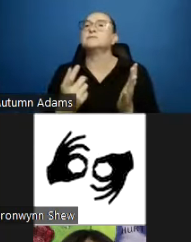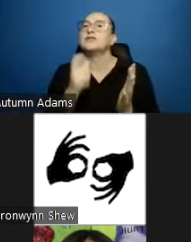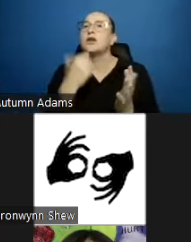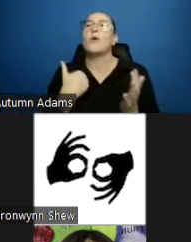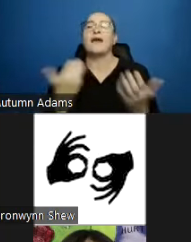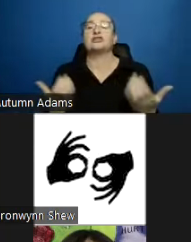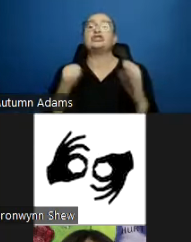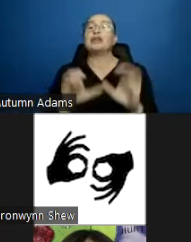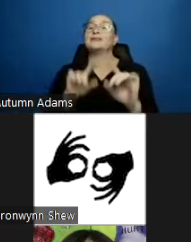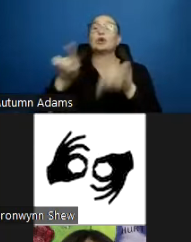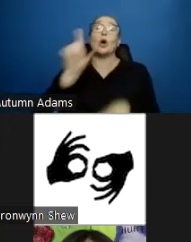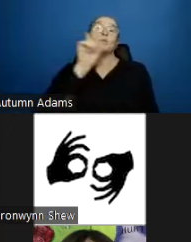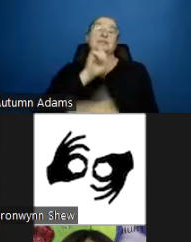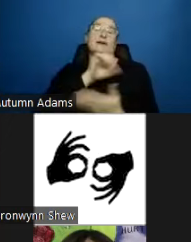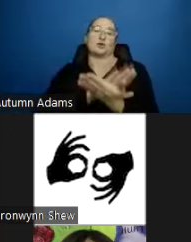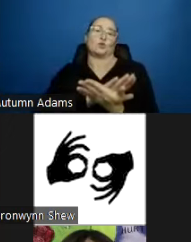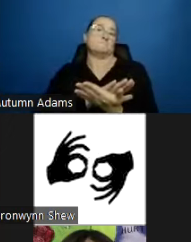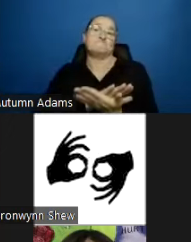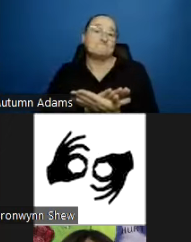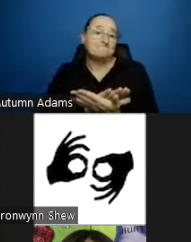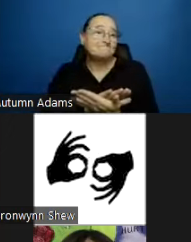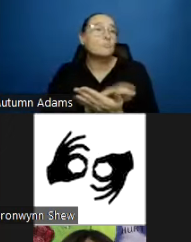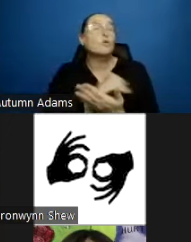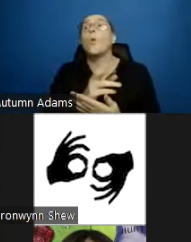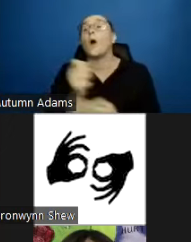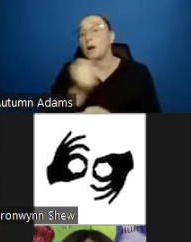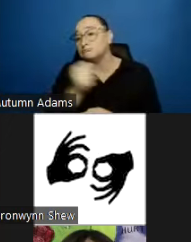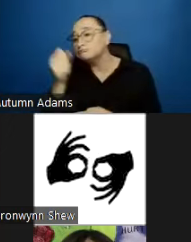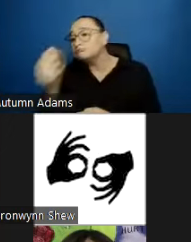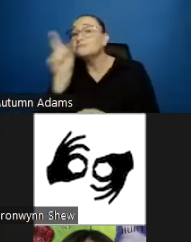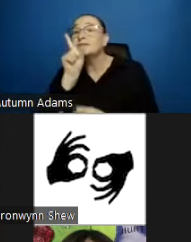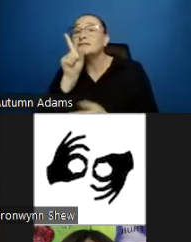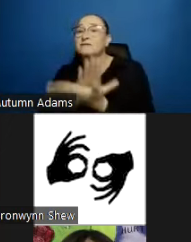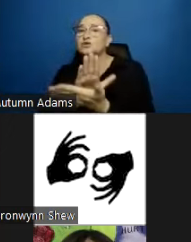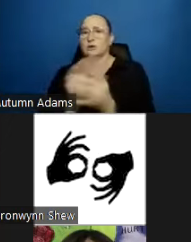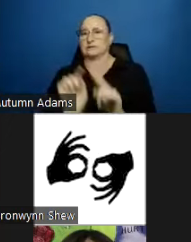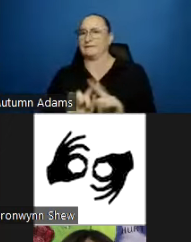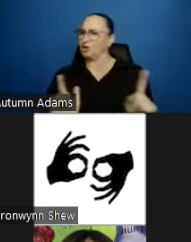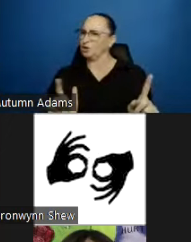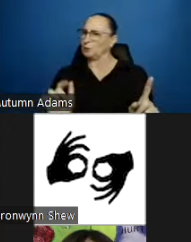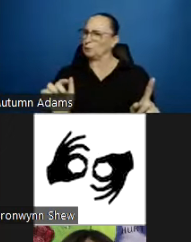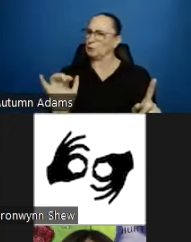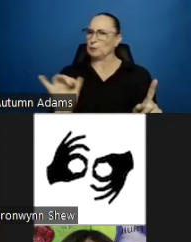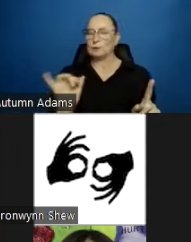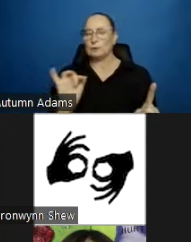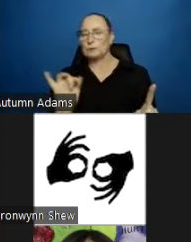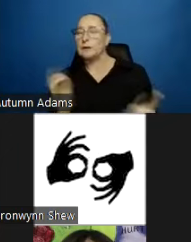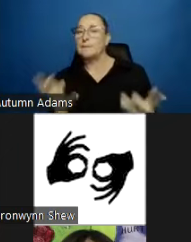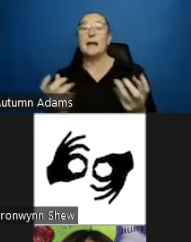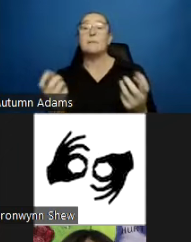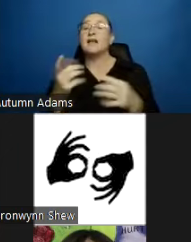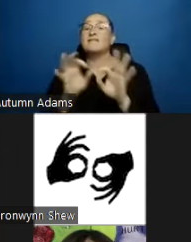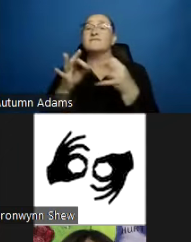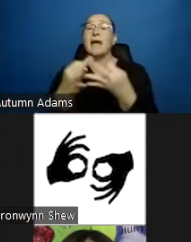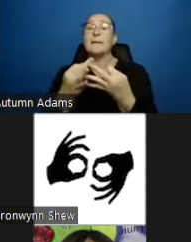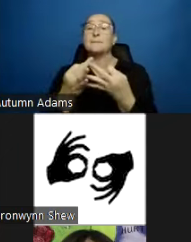deaf school, or they do go to a deaf school, but it's very different, and maybe the family never learned how to sign and they're the only